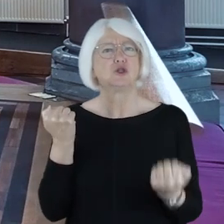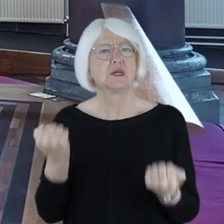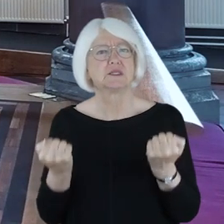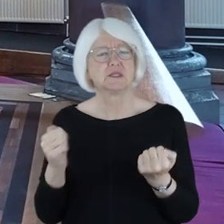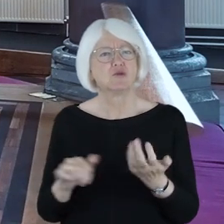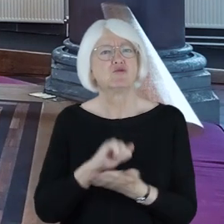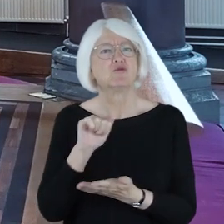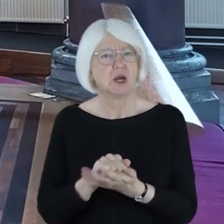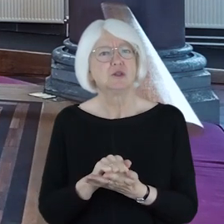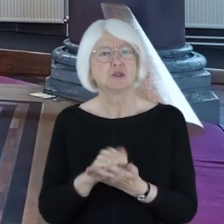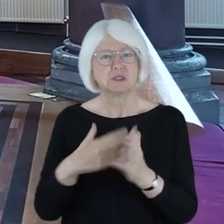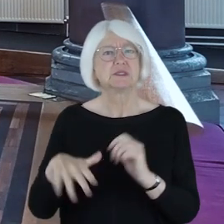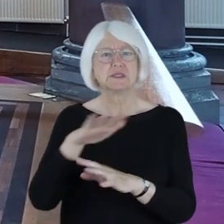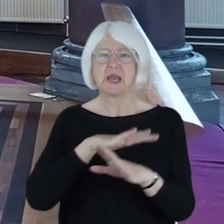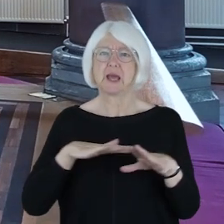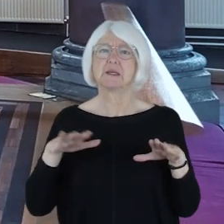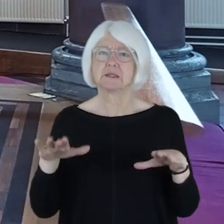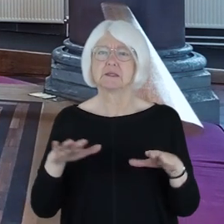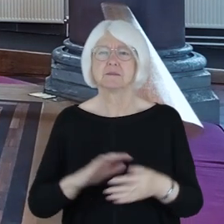and righteousness in the land.